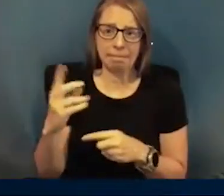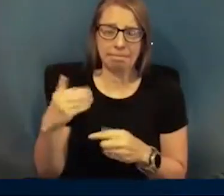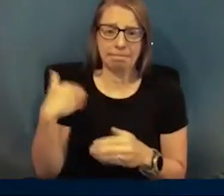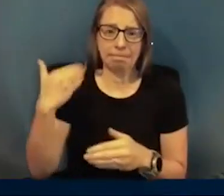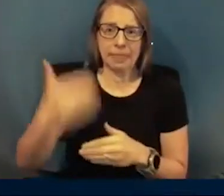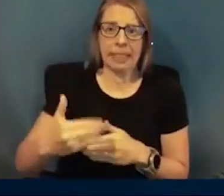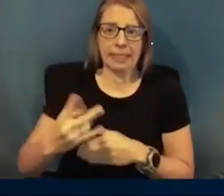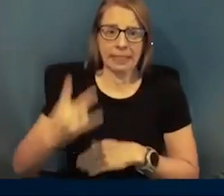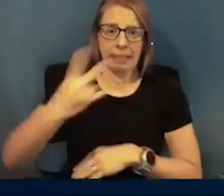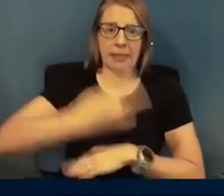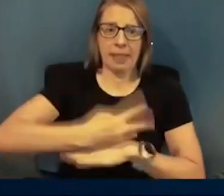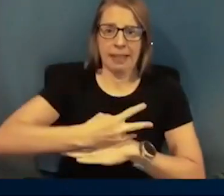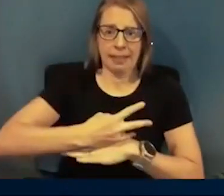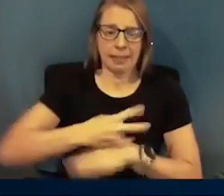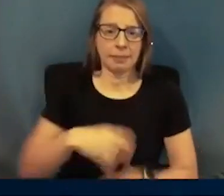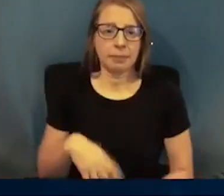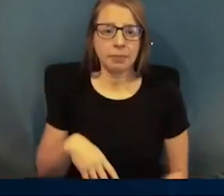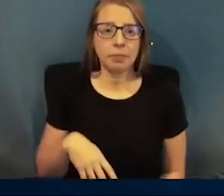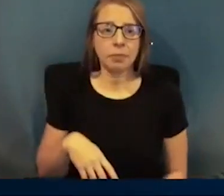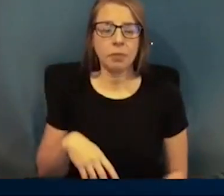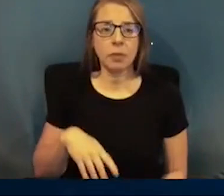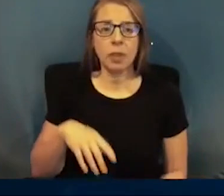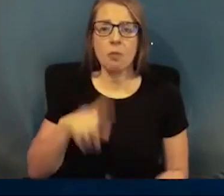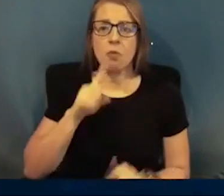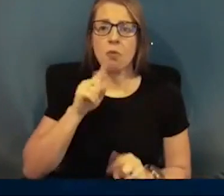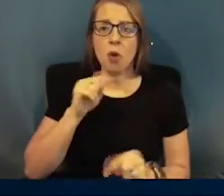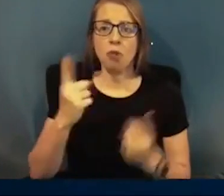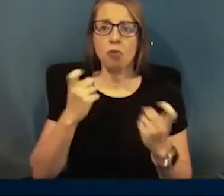Thanks for the update. Let's get to some reporter questions on the line.